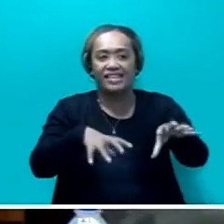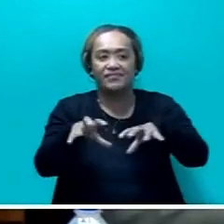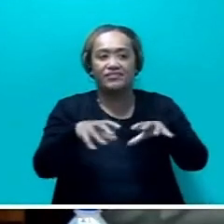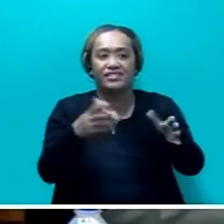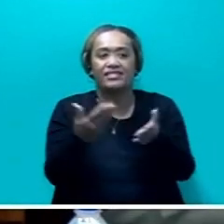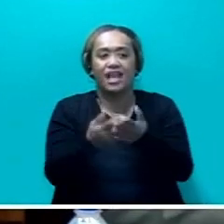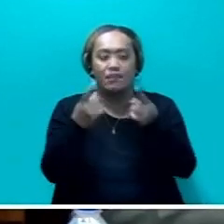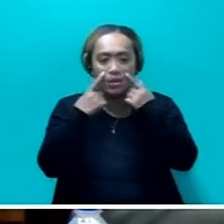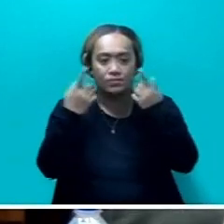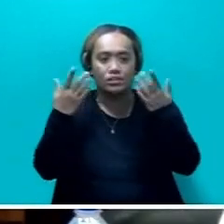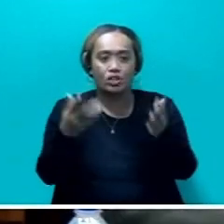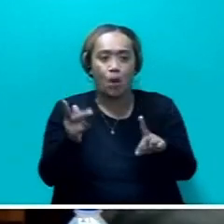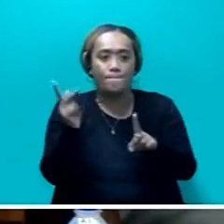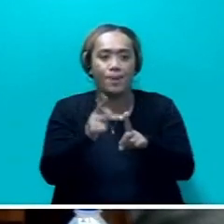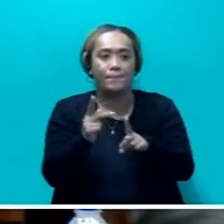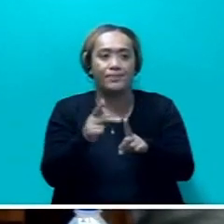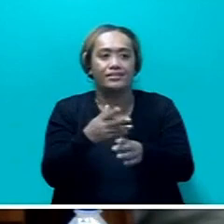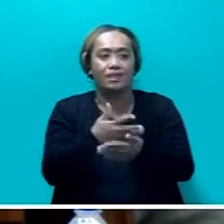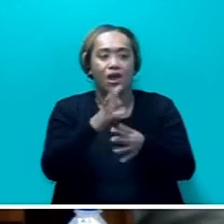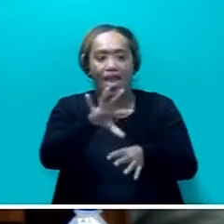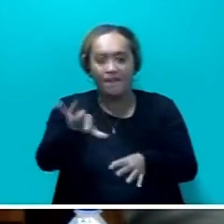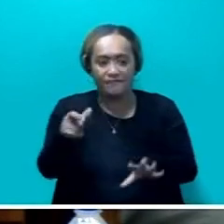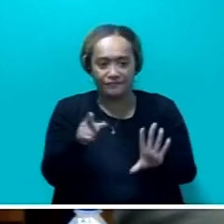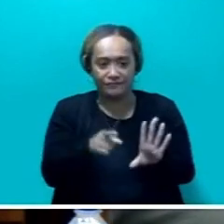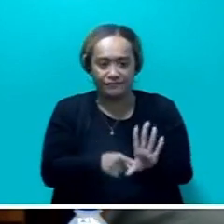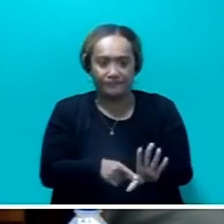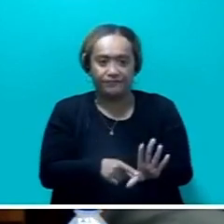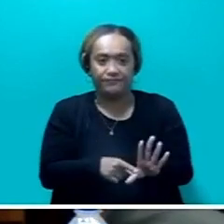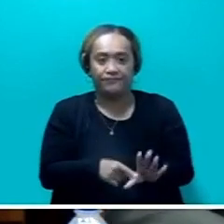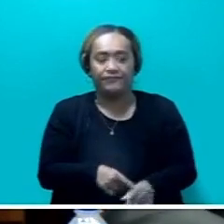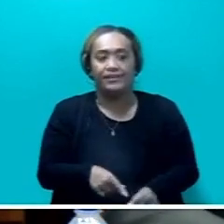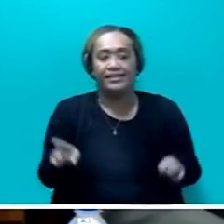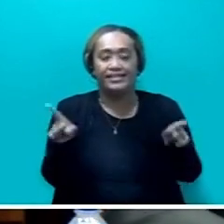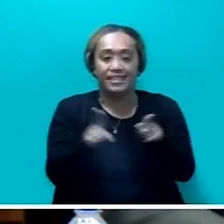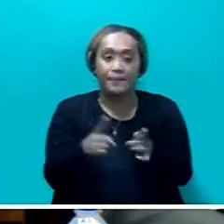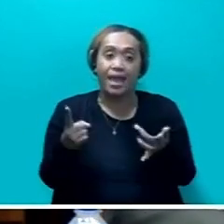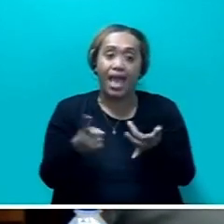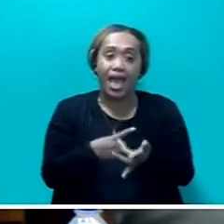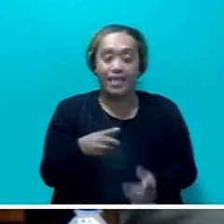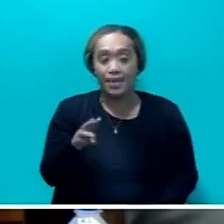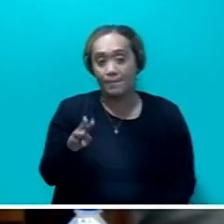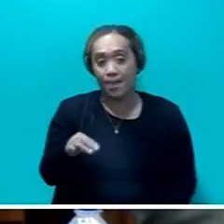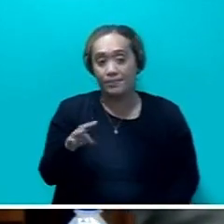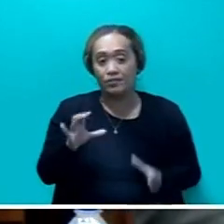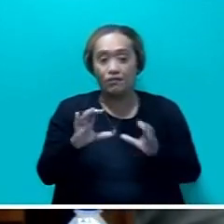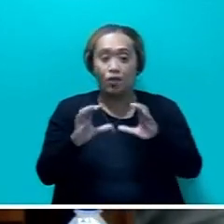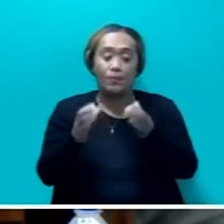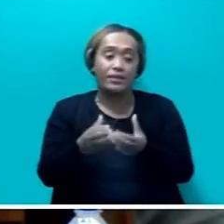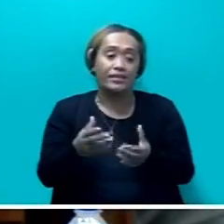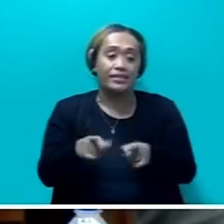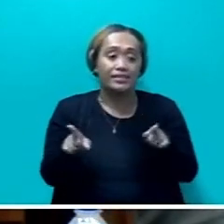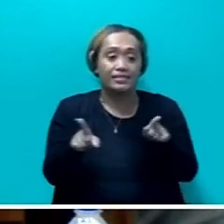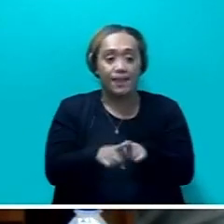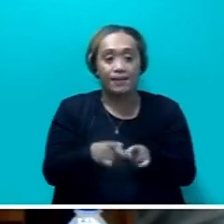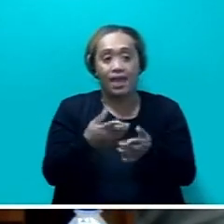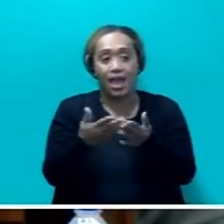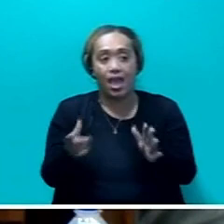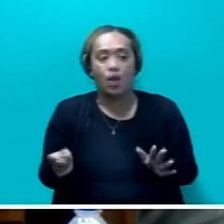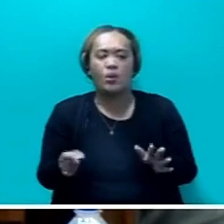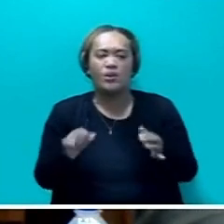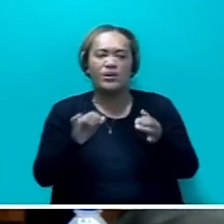of Girmit Day on an annual basis. Other members of the committee include Honourable Charanjit